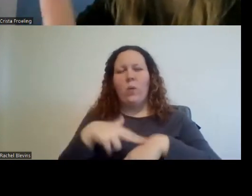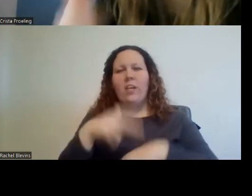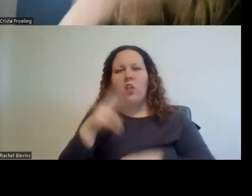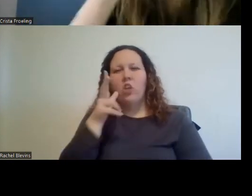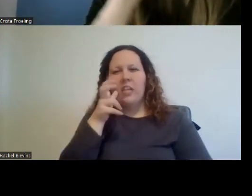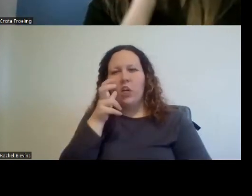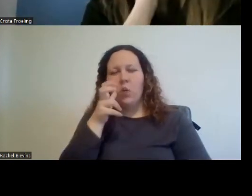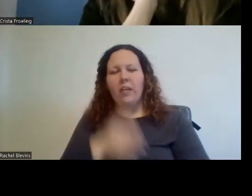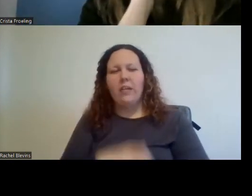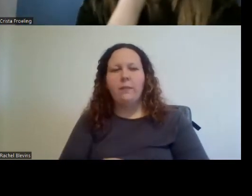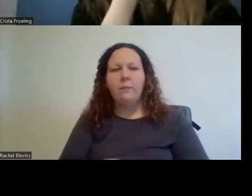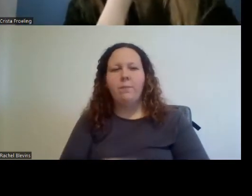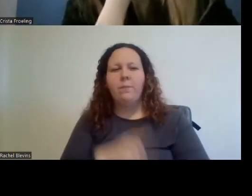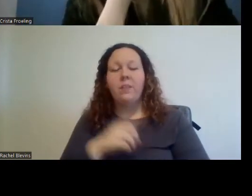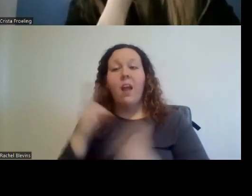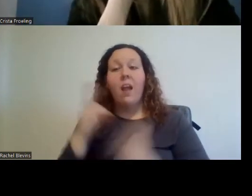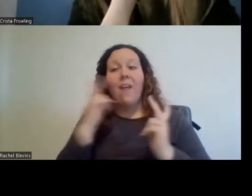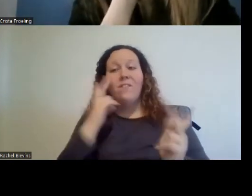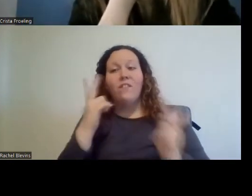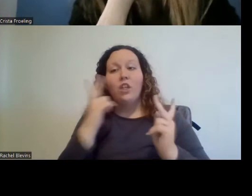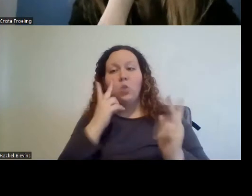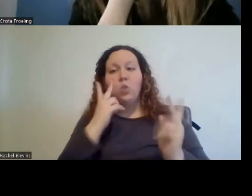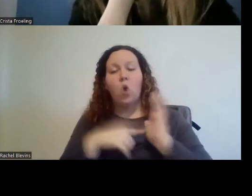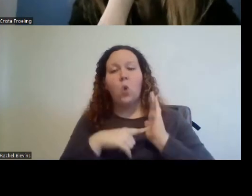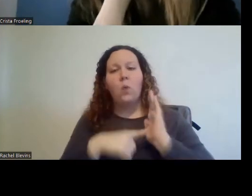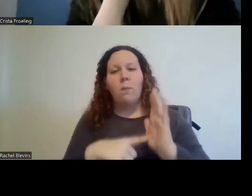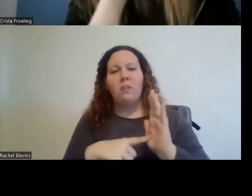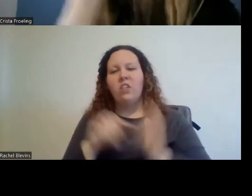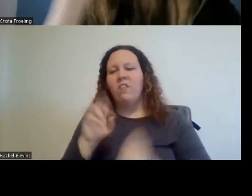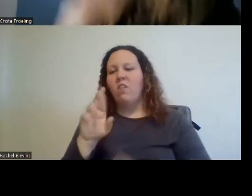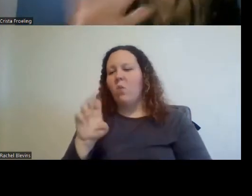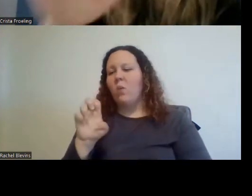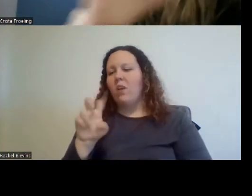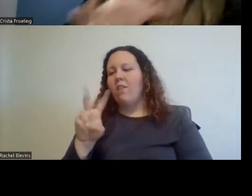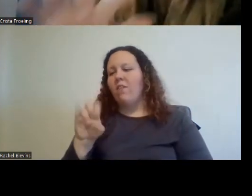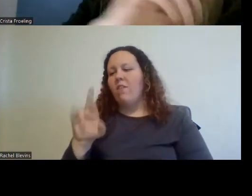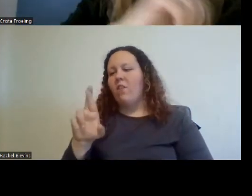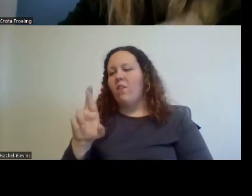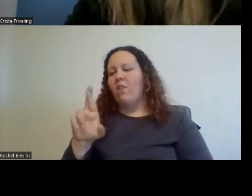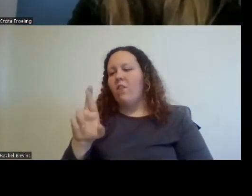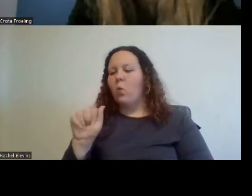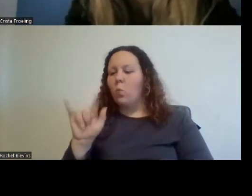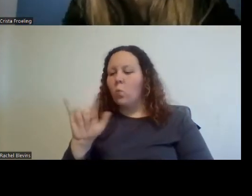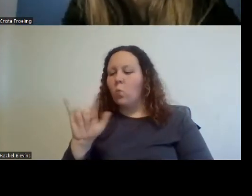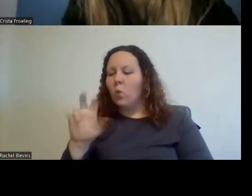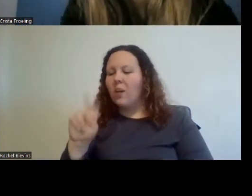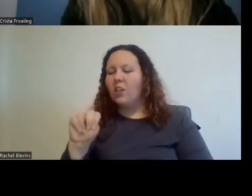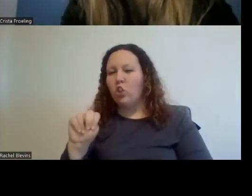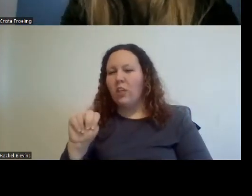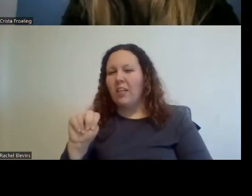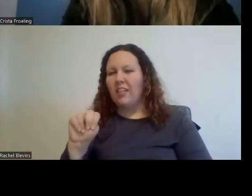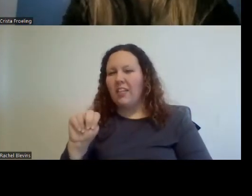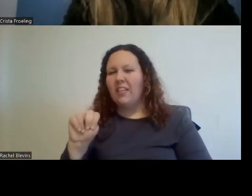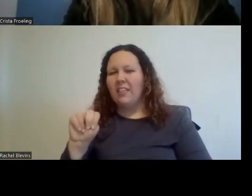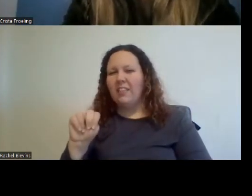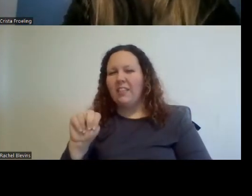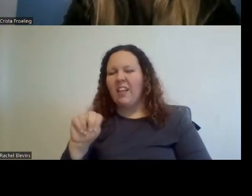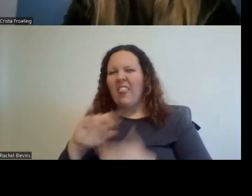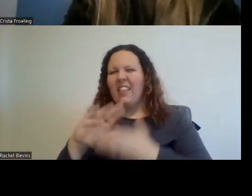This is a visual representation of reverberation, the smearing of the